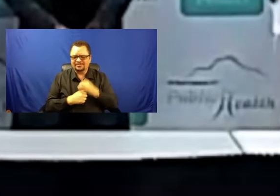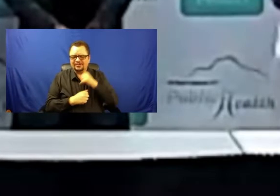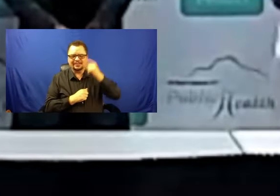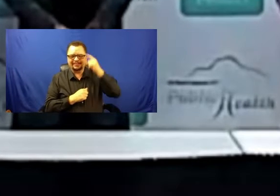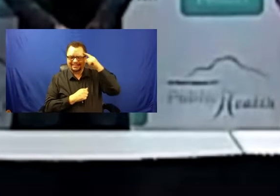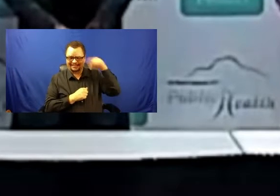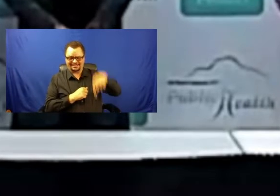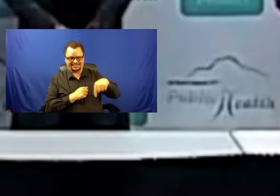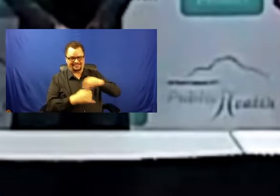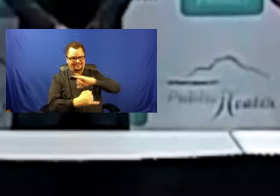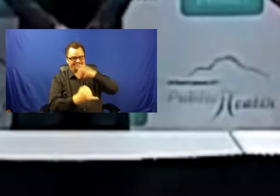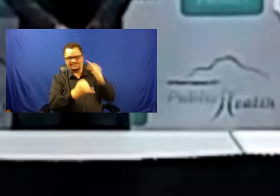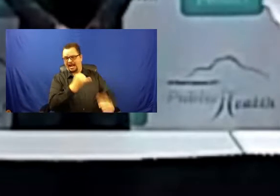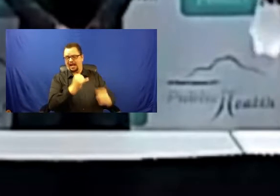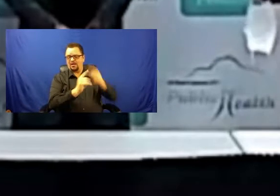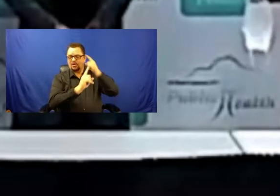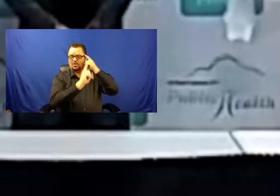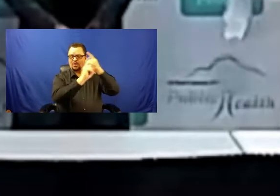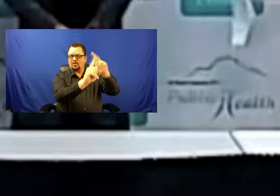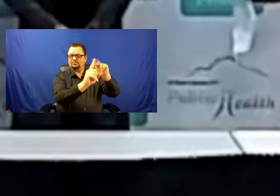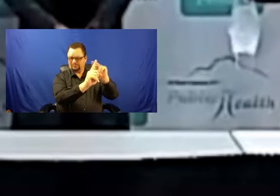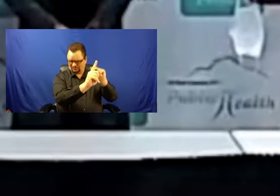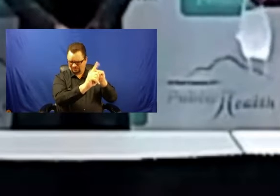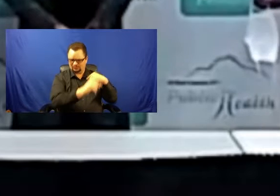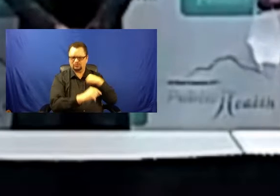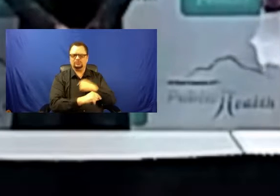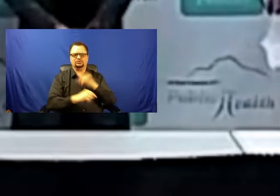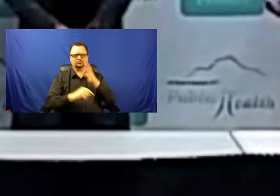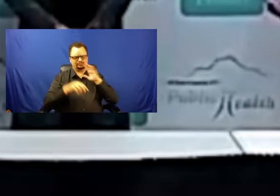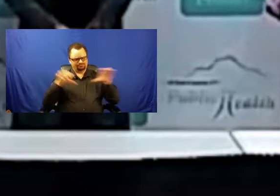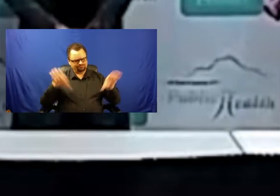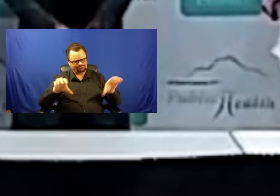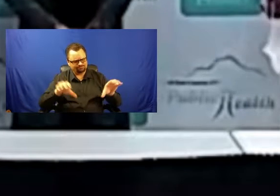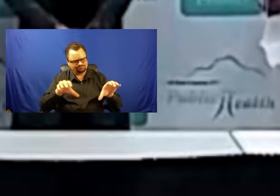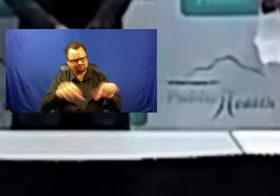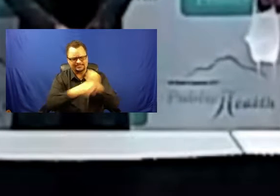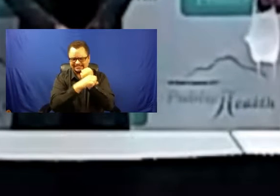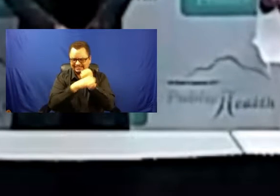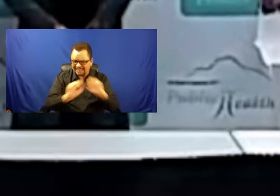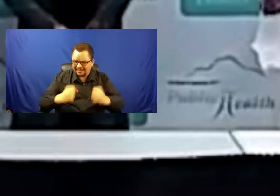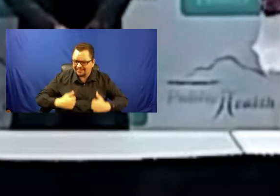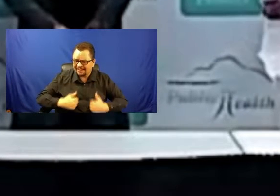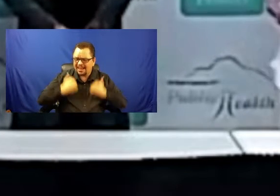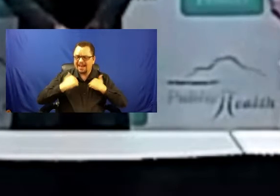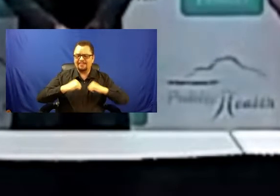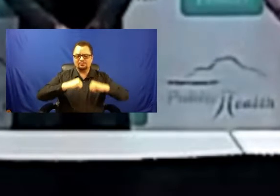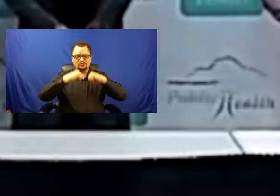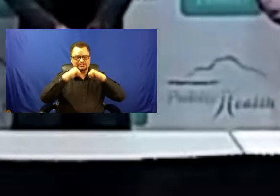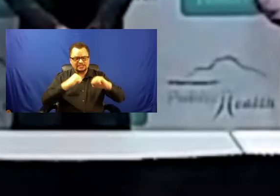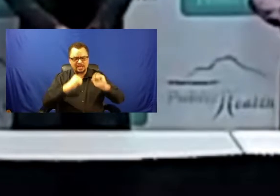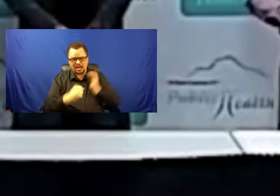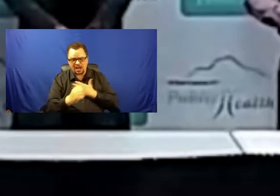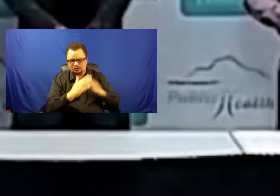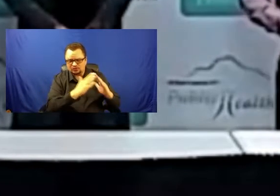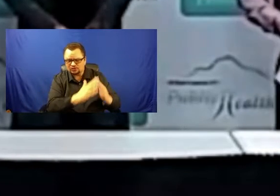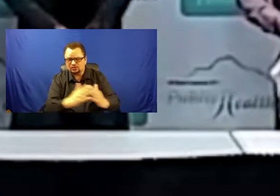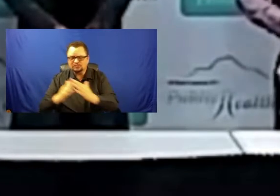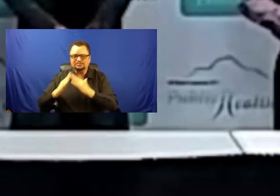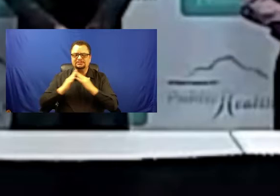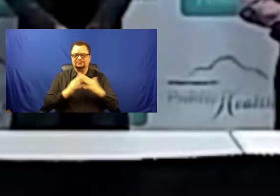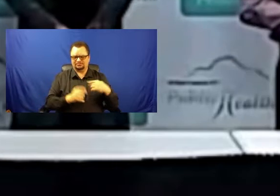community, so that our Father in heaven is glorified. So thank